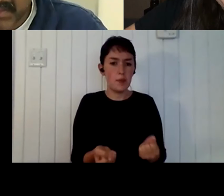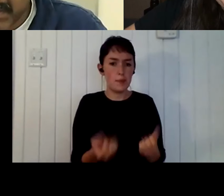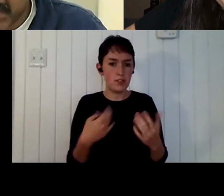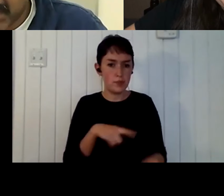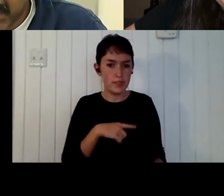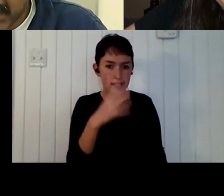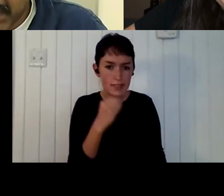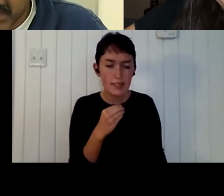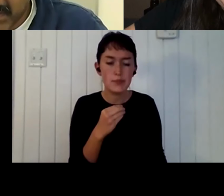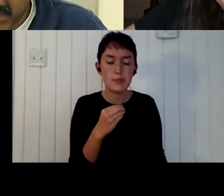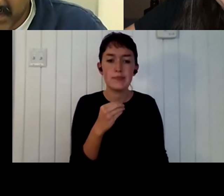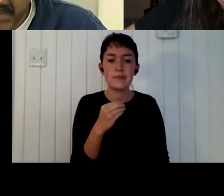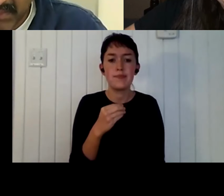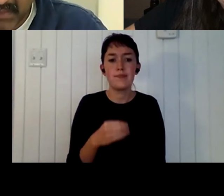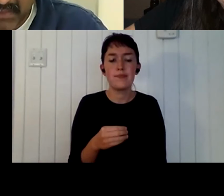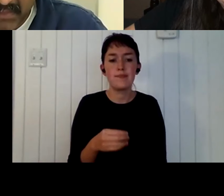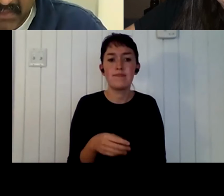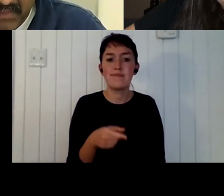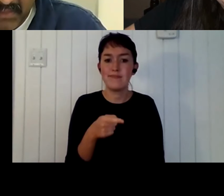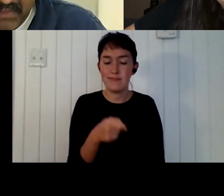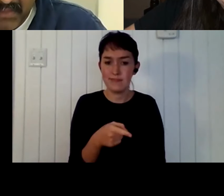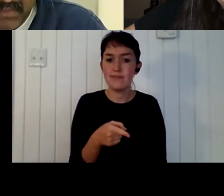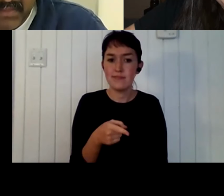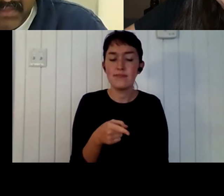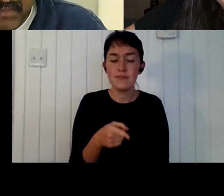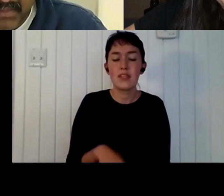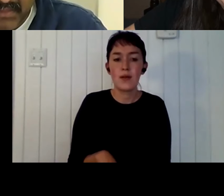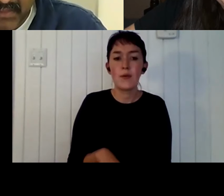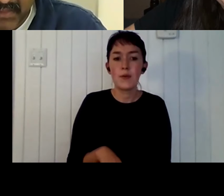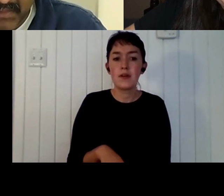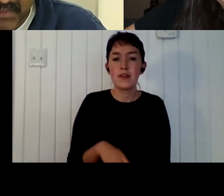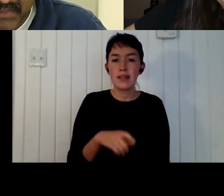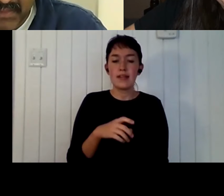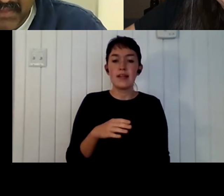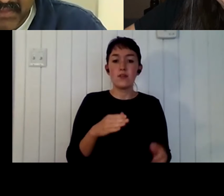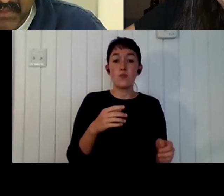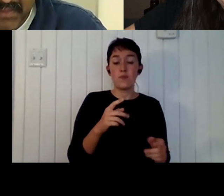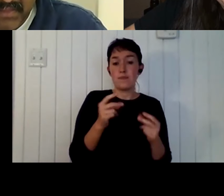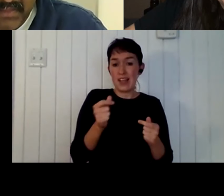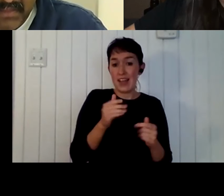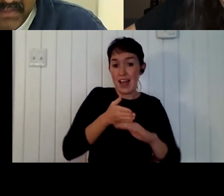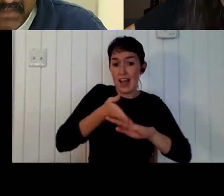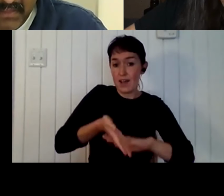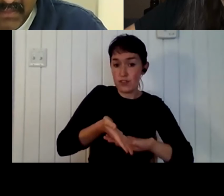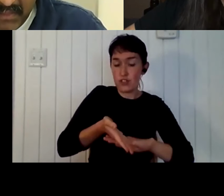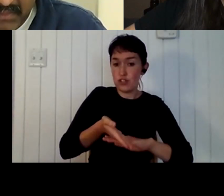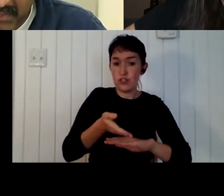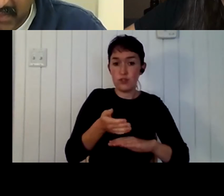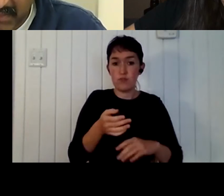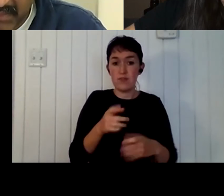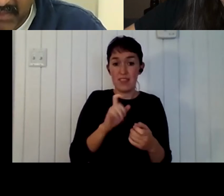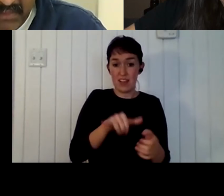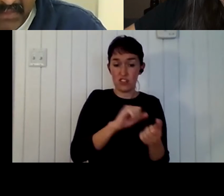around. And so I'm sure it does have some, that immediate period of daylight savings days or day